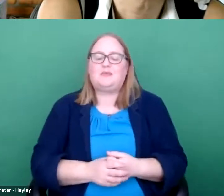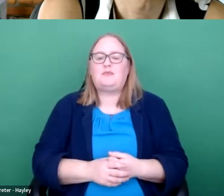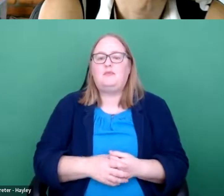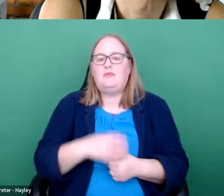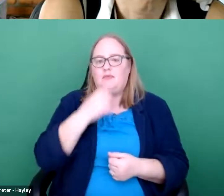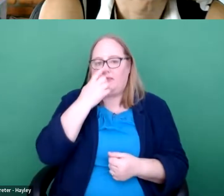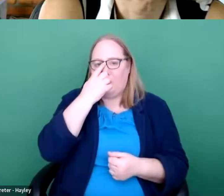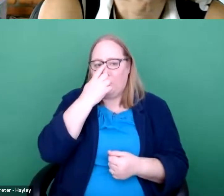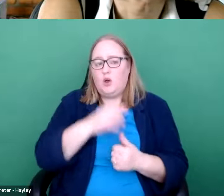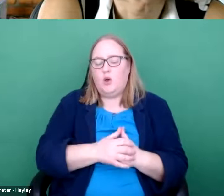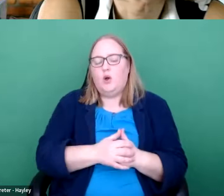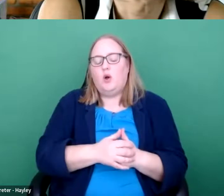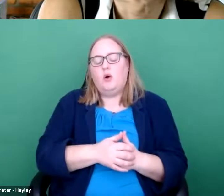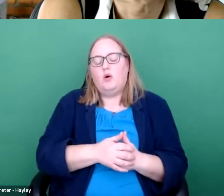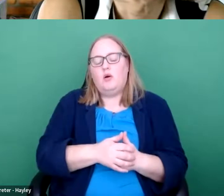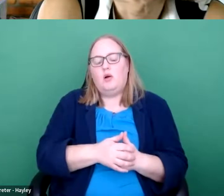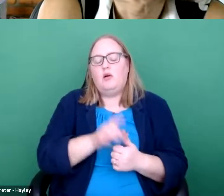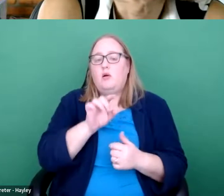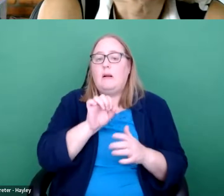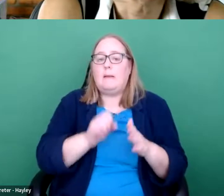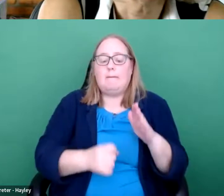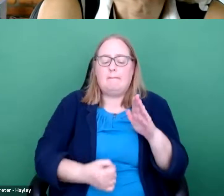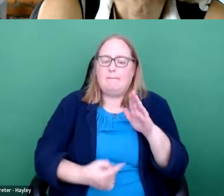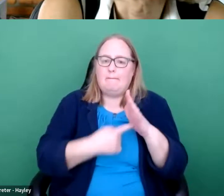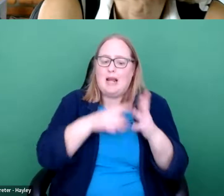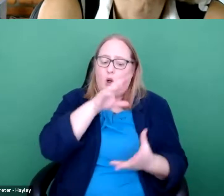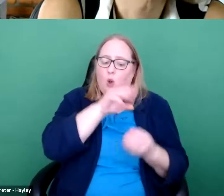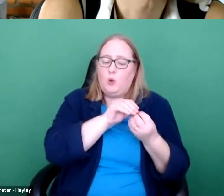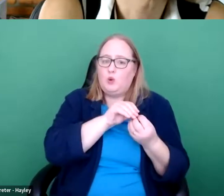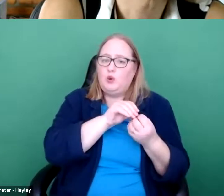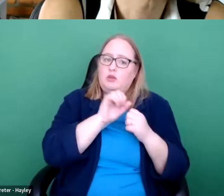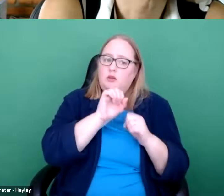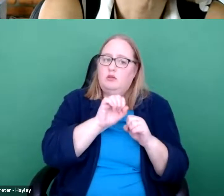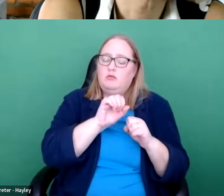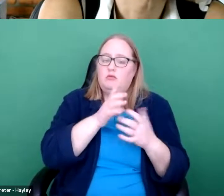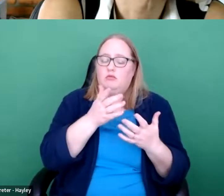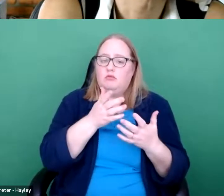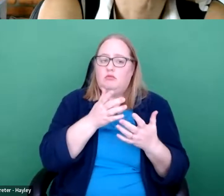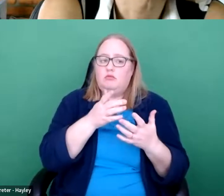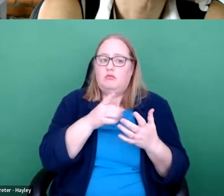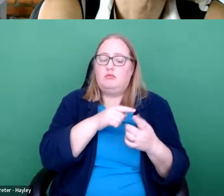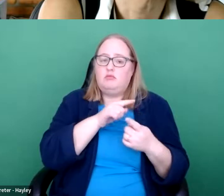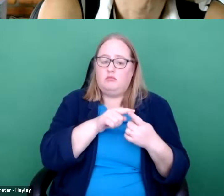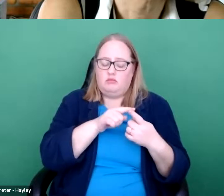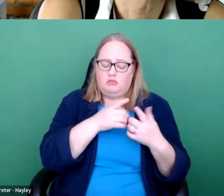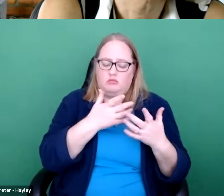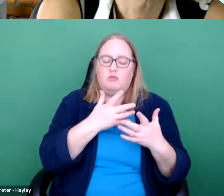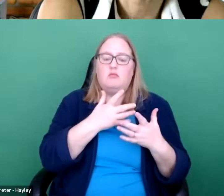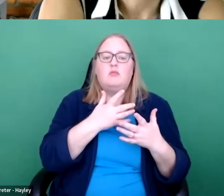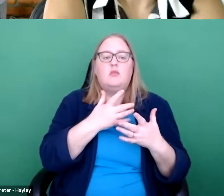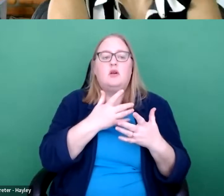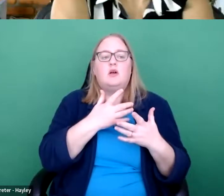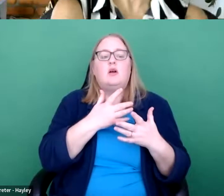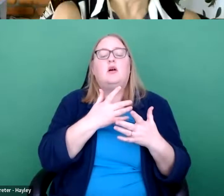in one of the main conclusions of your book, which is that it's important now for social